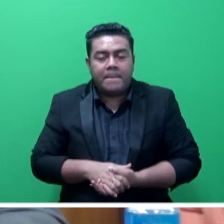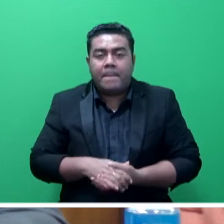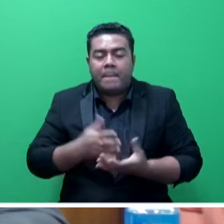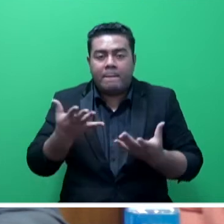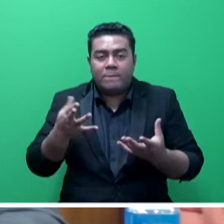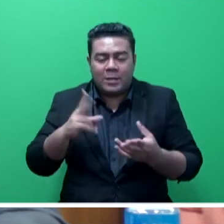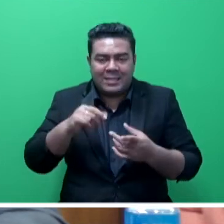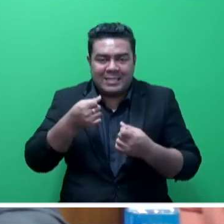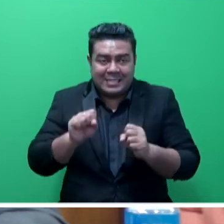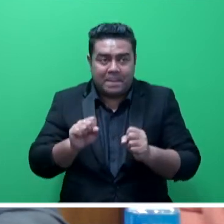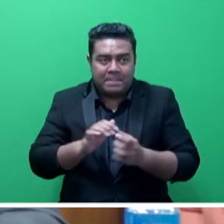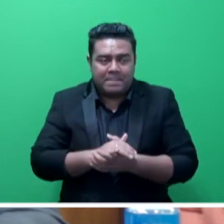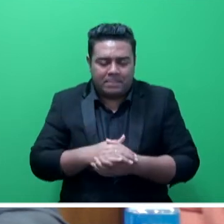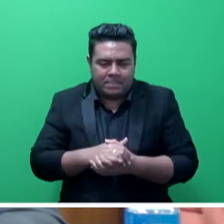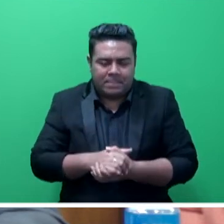system.